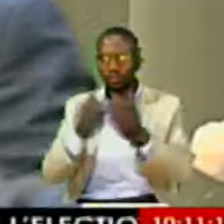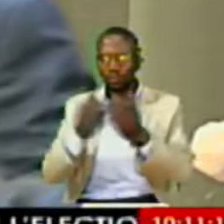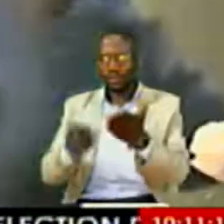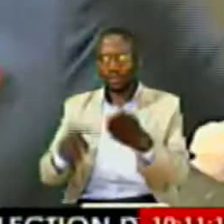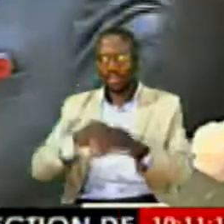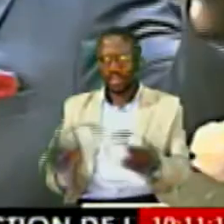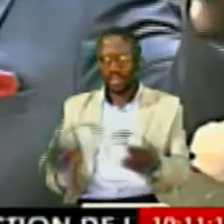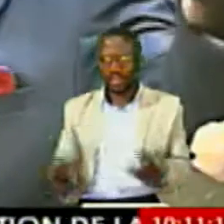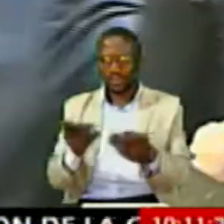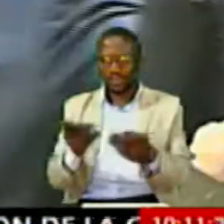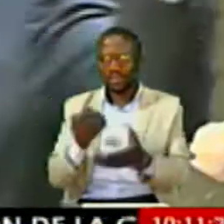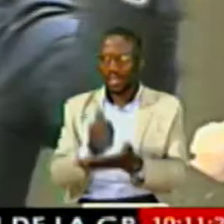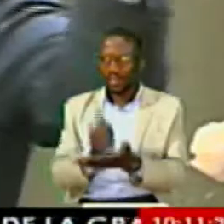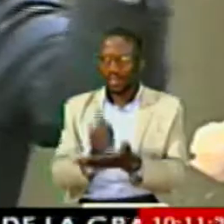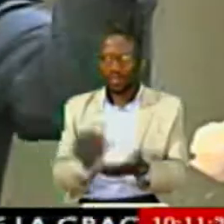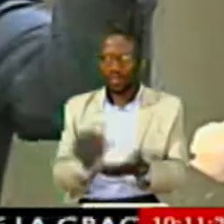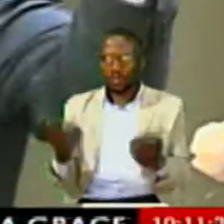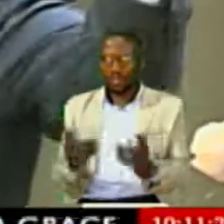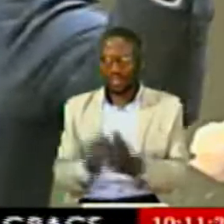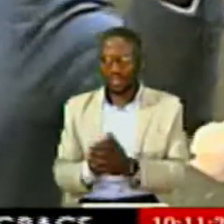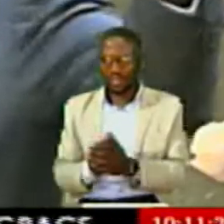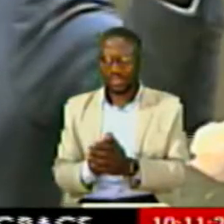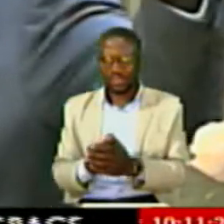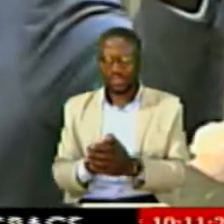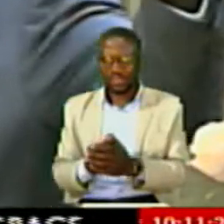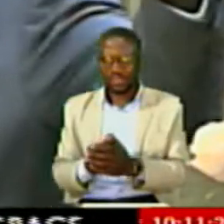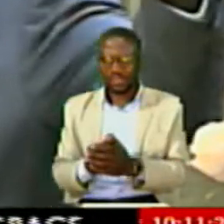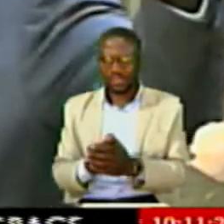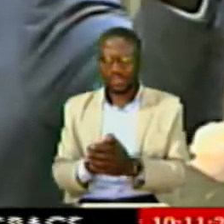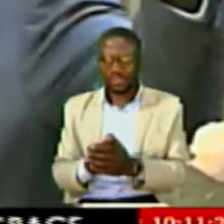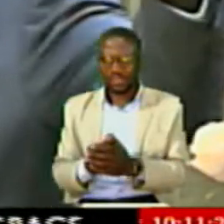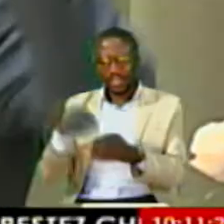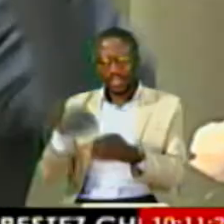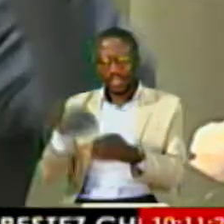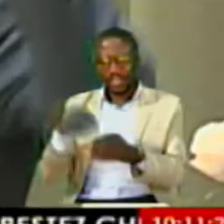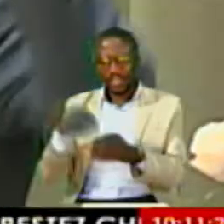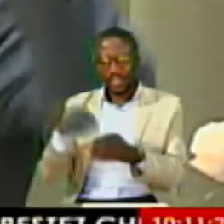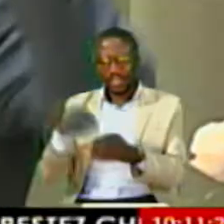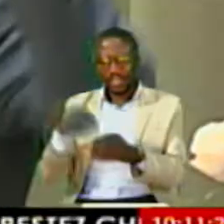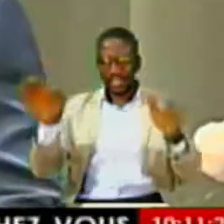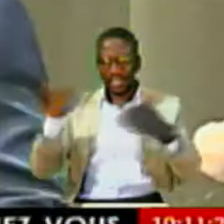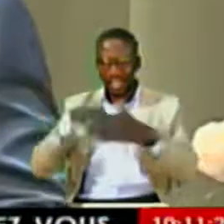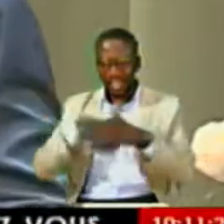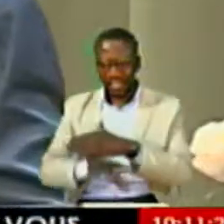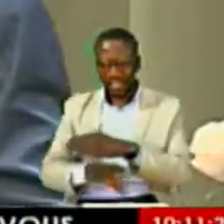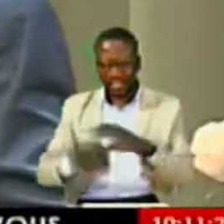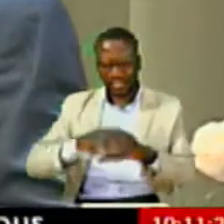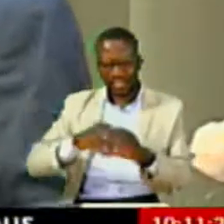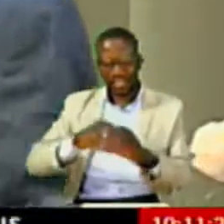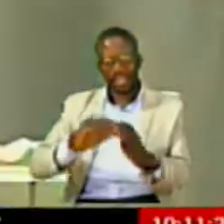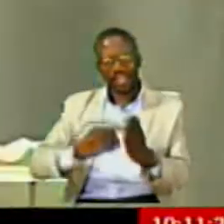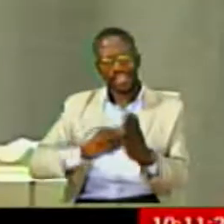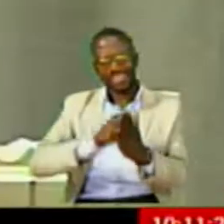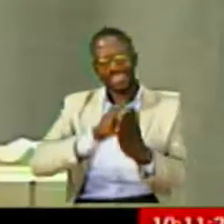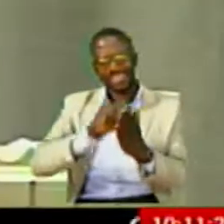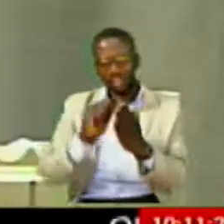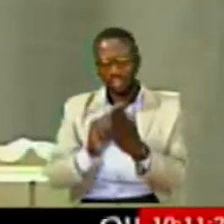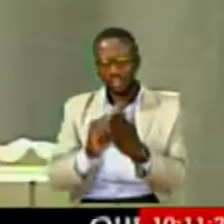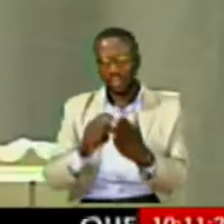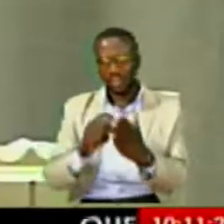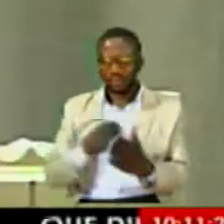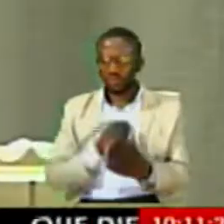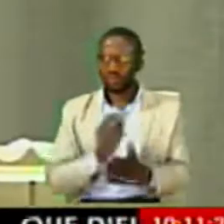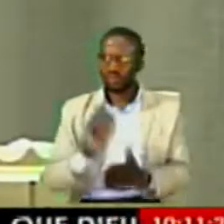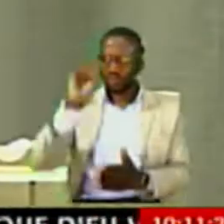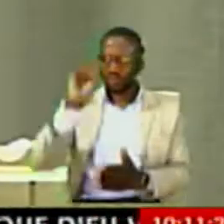il quitta l'éternité, when he left the eternity, il est venu dans la notion de temps, he came in the time. Nous devons croire ces paroles.